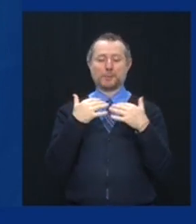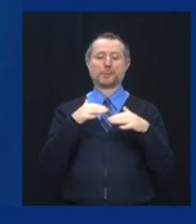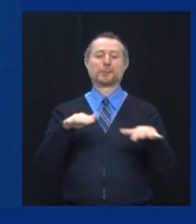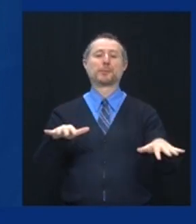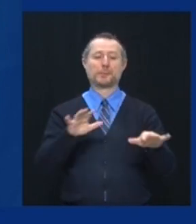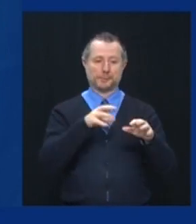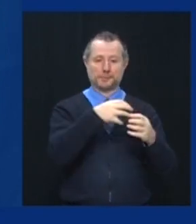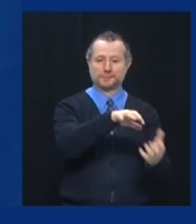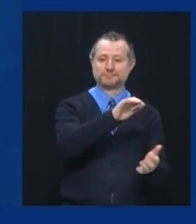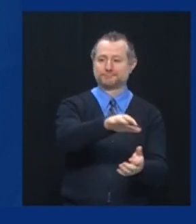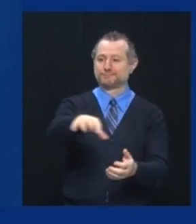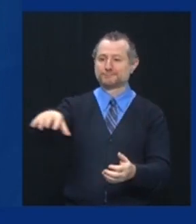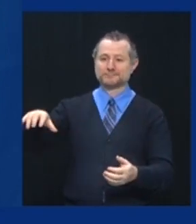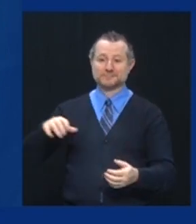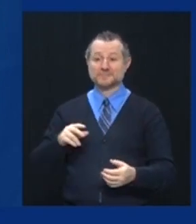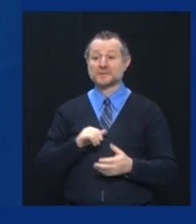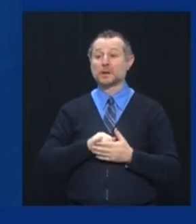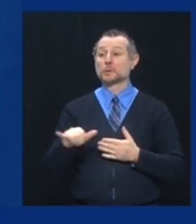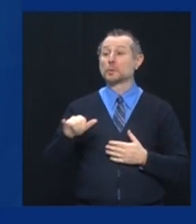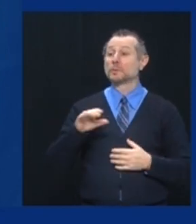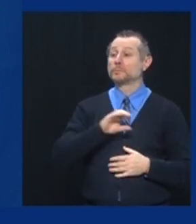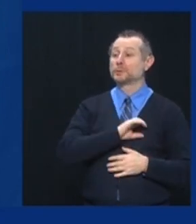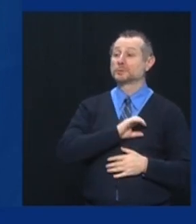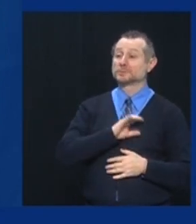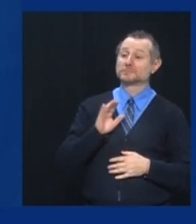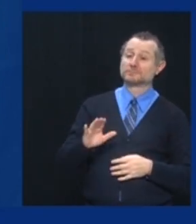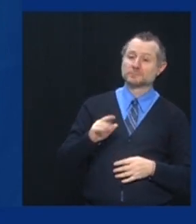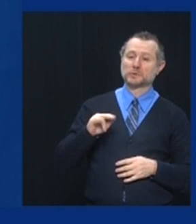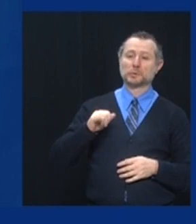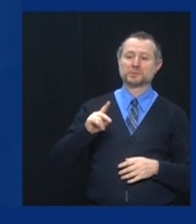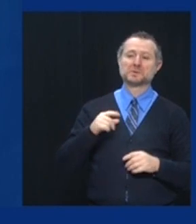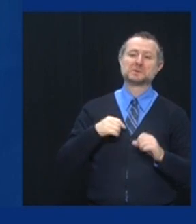York City Police Department, they could go to the